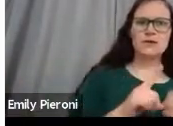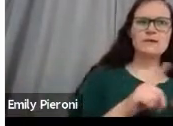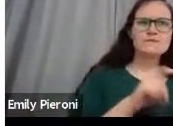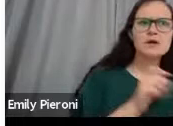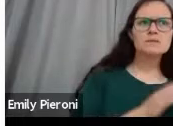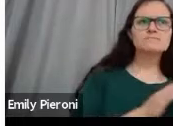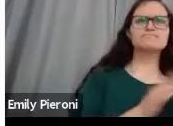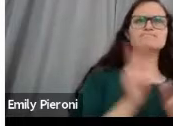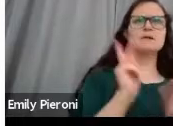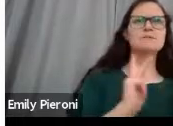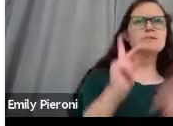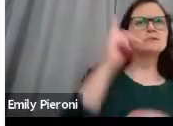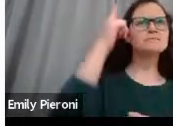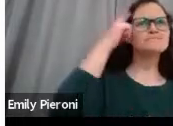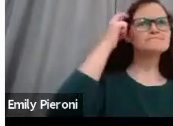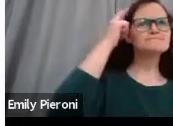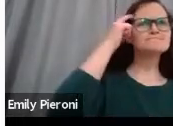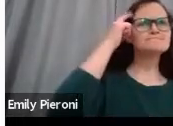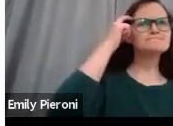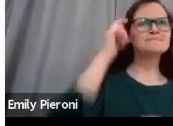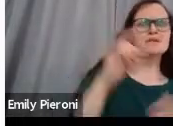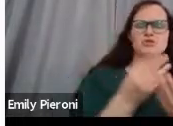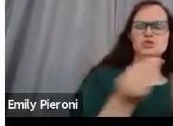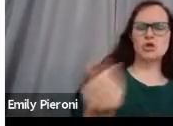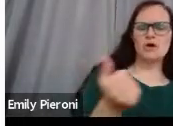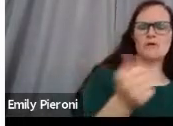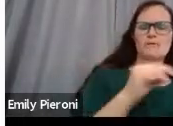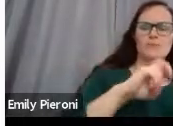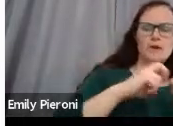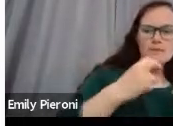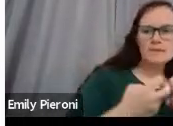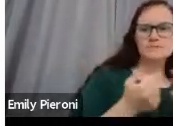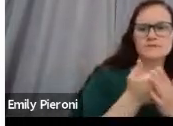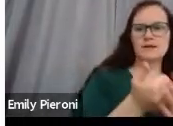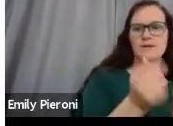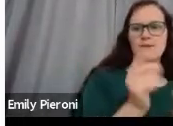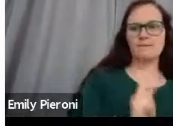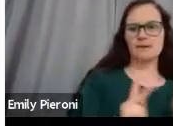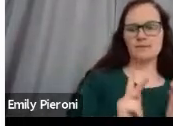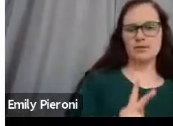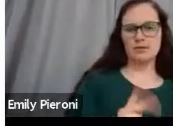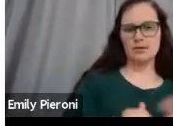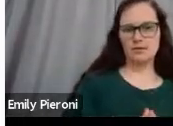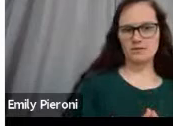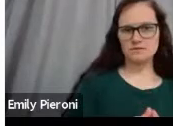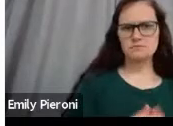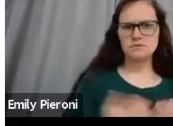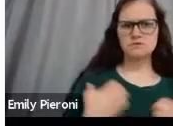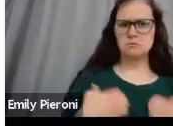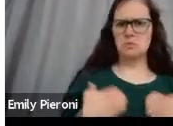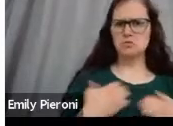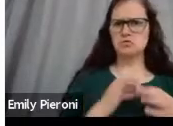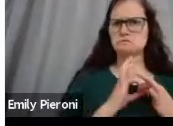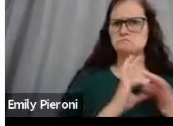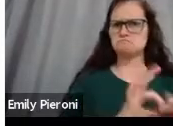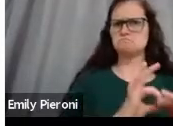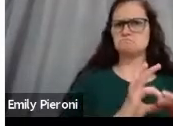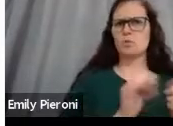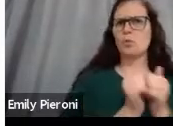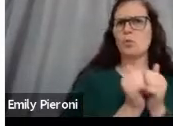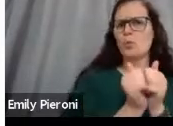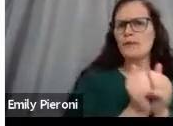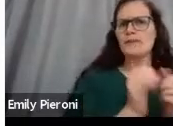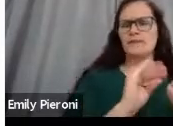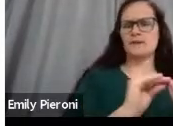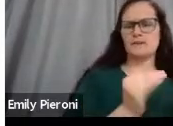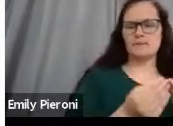to solve problems. It's trying to help people. And so there is an emotional connection with the data that I think